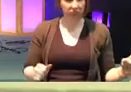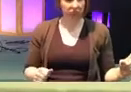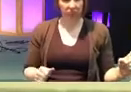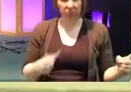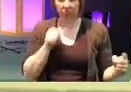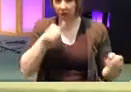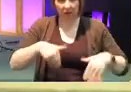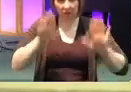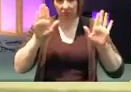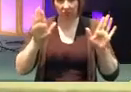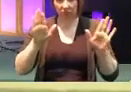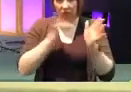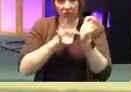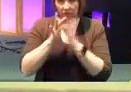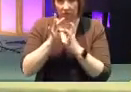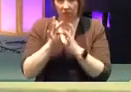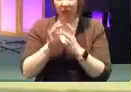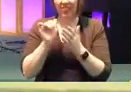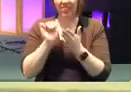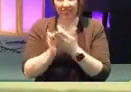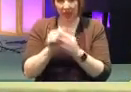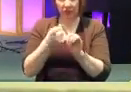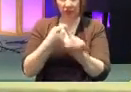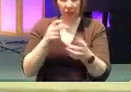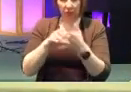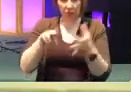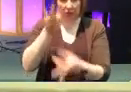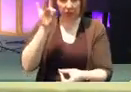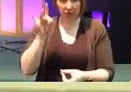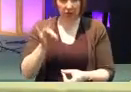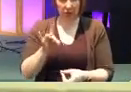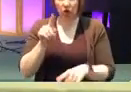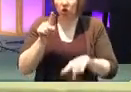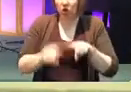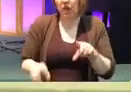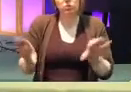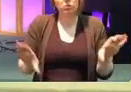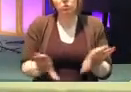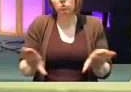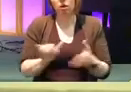that comes from the Holy Spirit. You can't do that on your own.